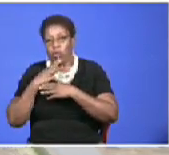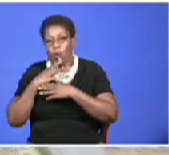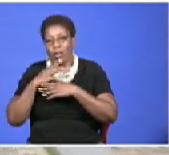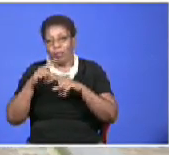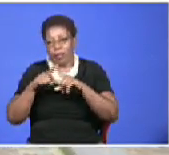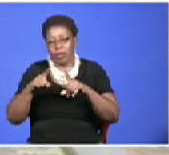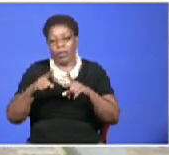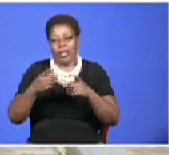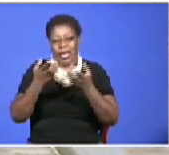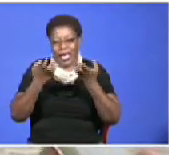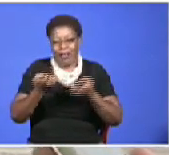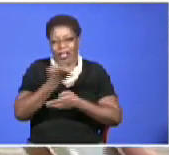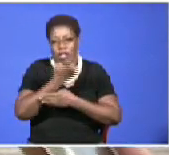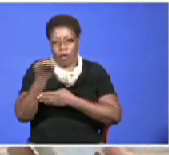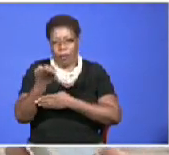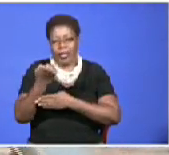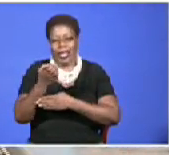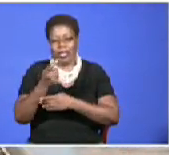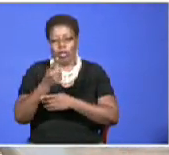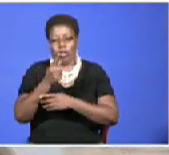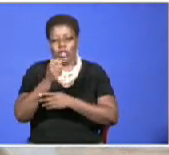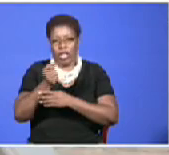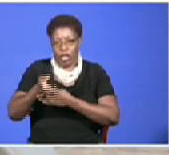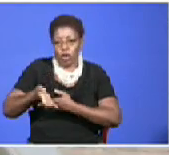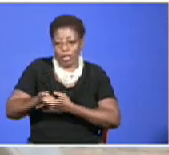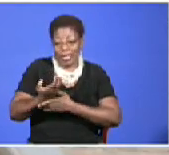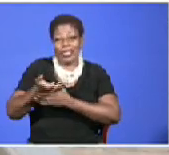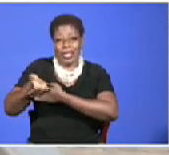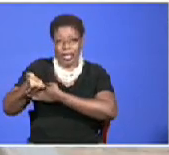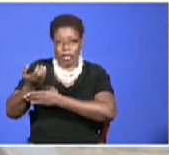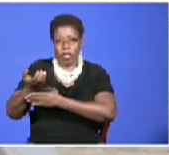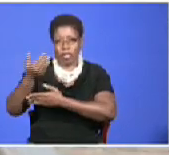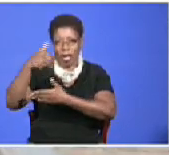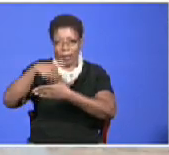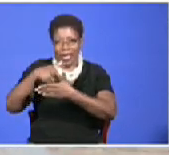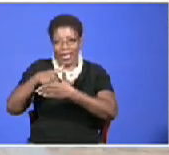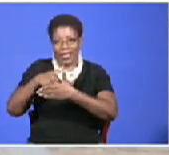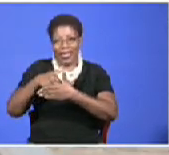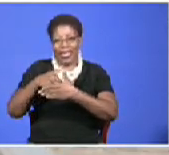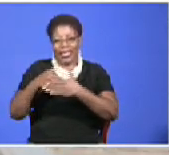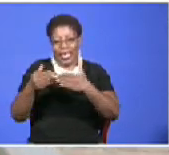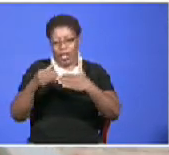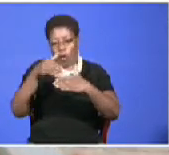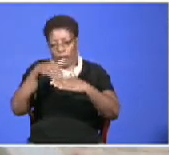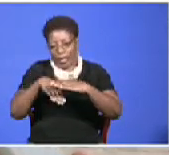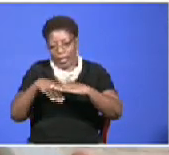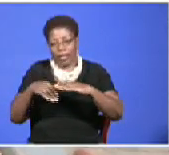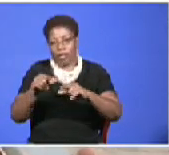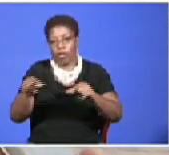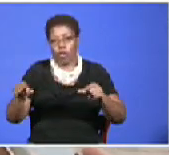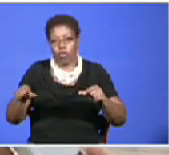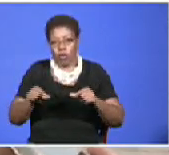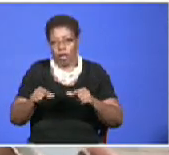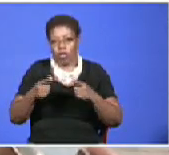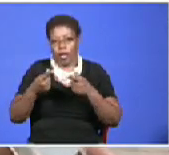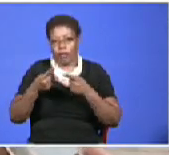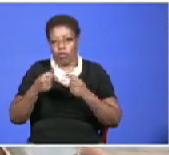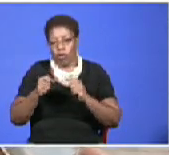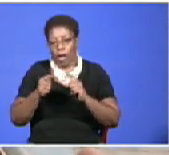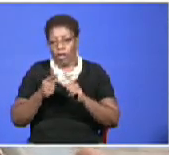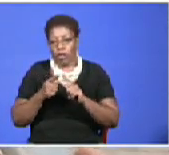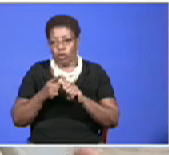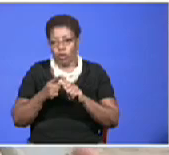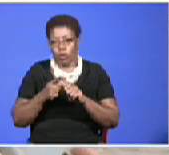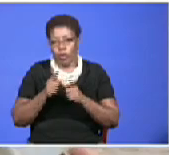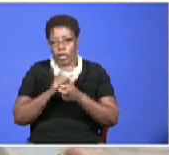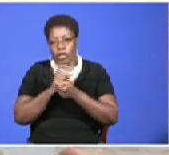equipment, excavators and tractors, payloaders are trying to come in, they begin to bog. And so we had to right size some of the equipment. As you can